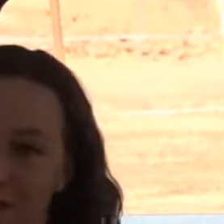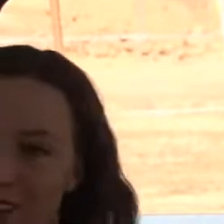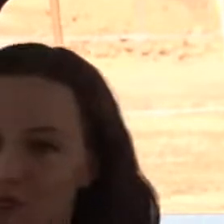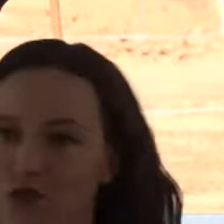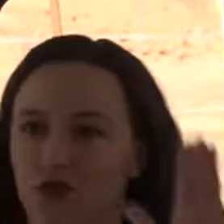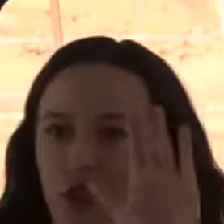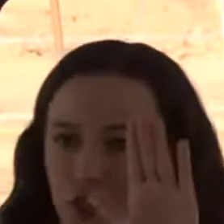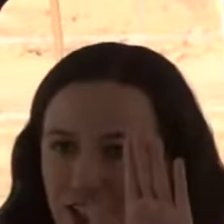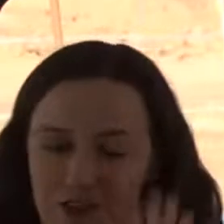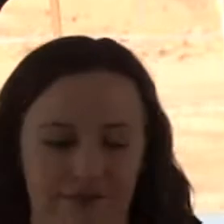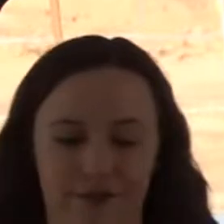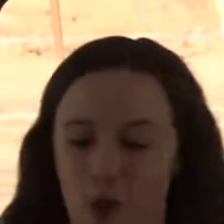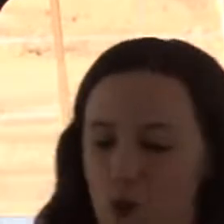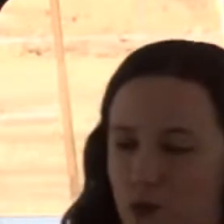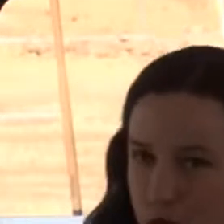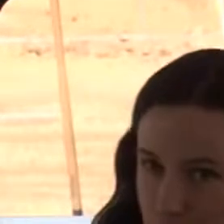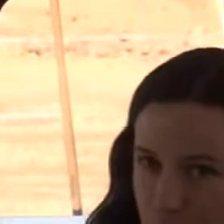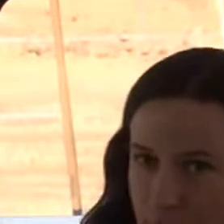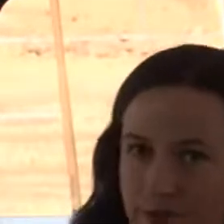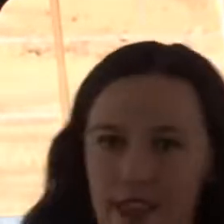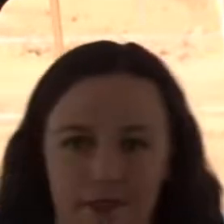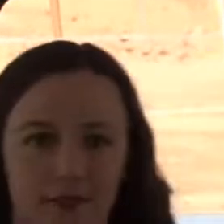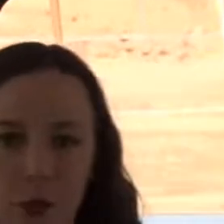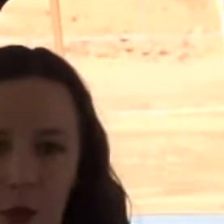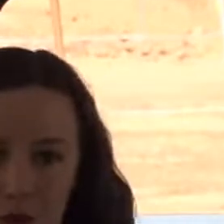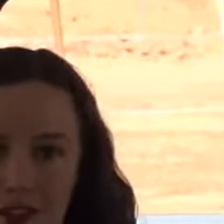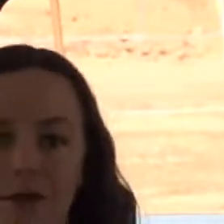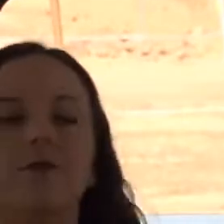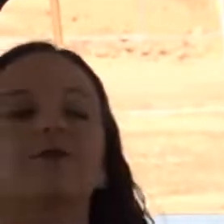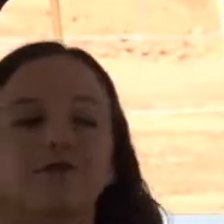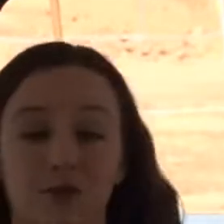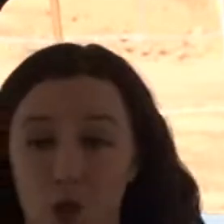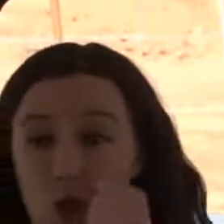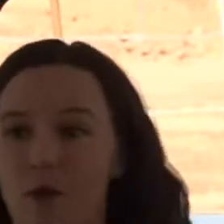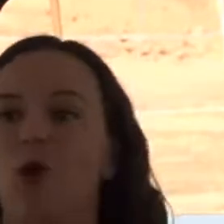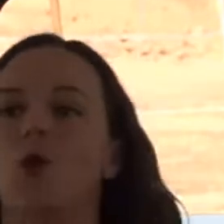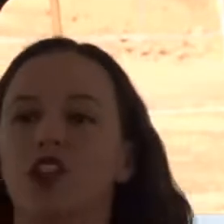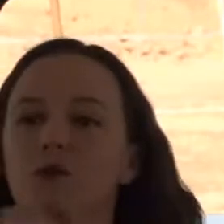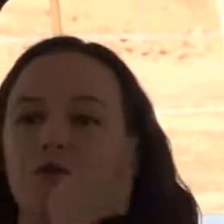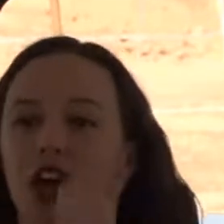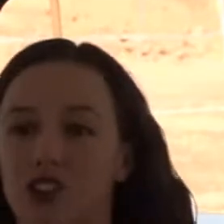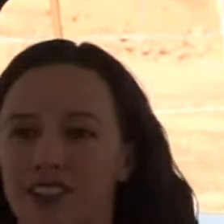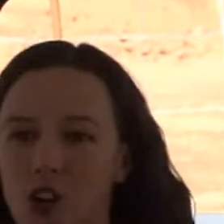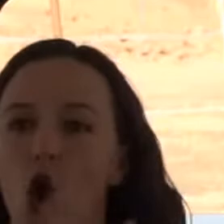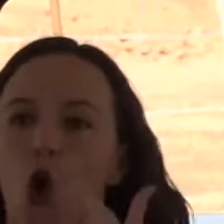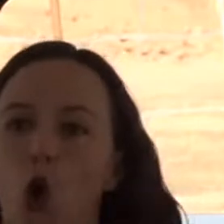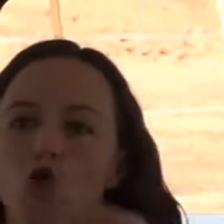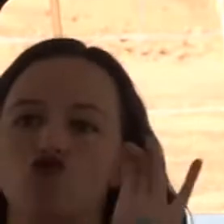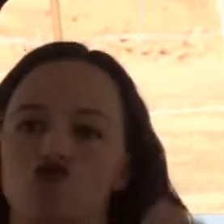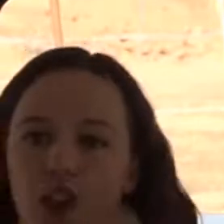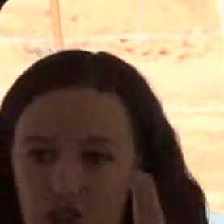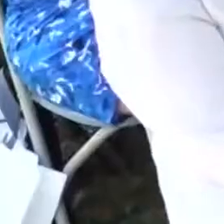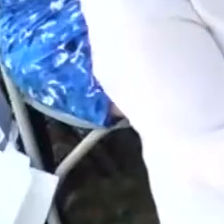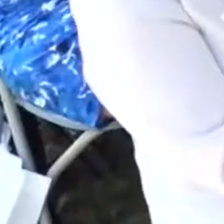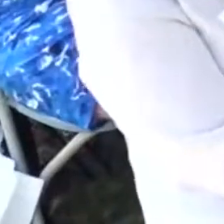college, our students, and our community. So remember, we're better together, and go crush.